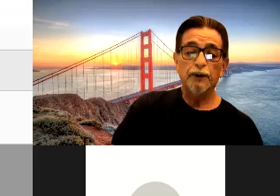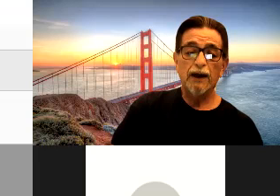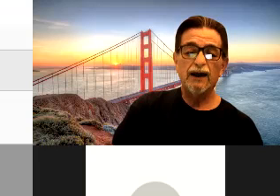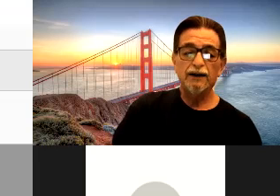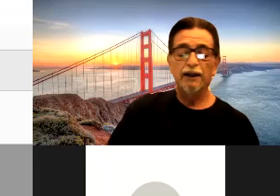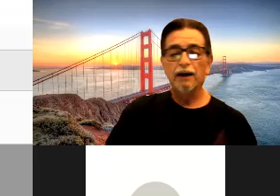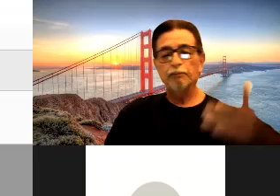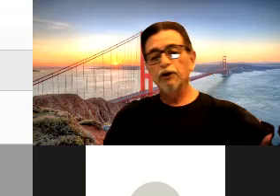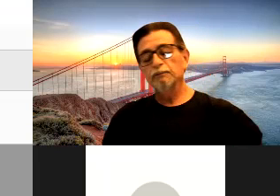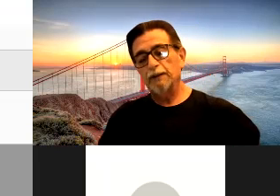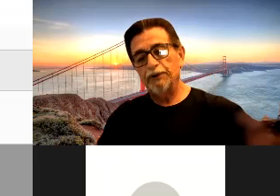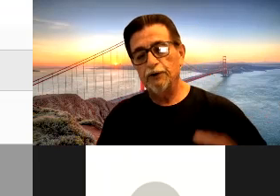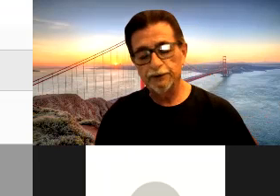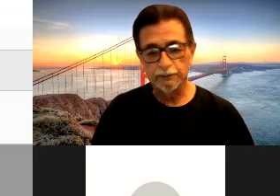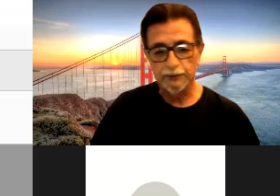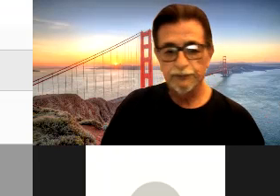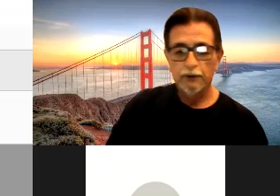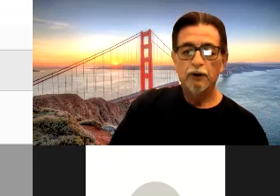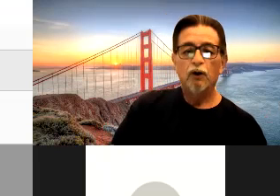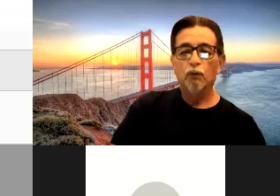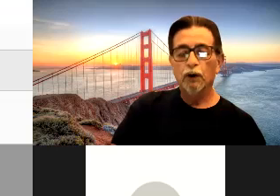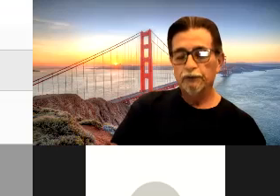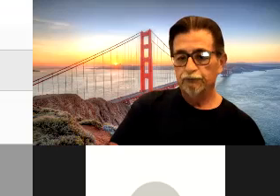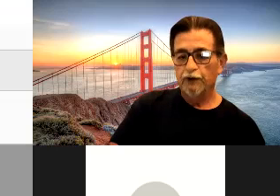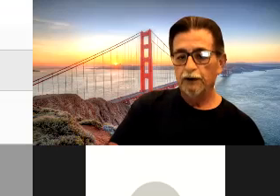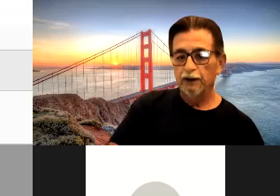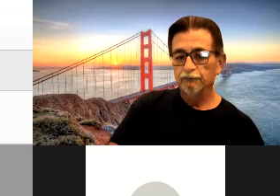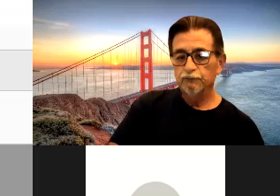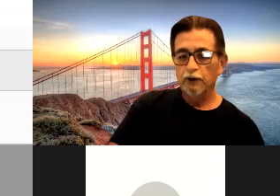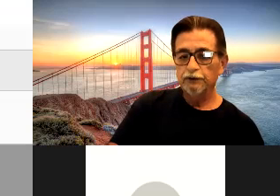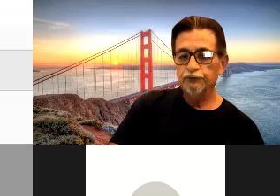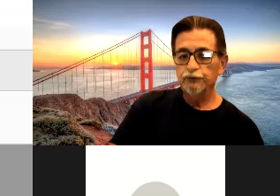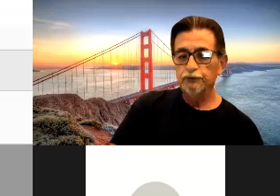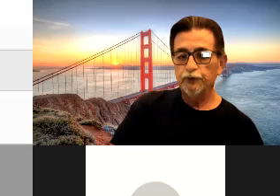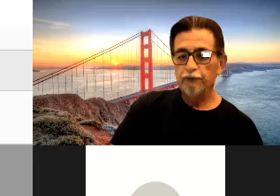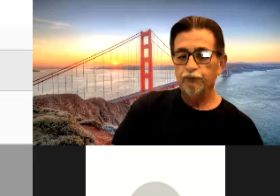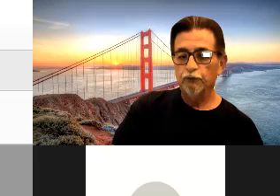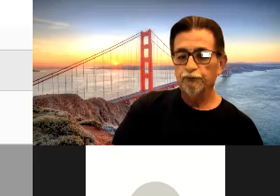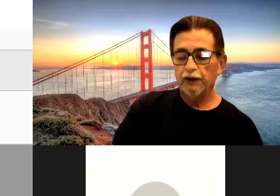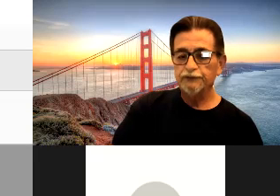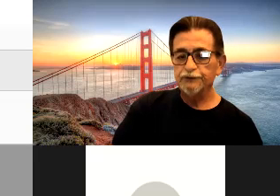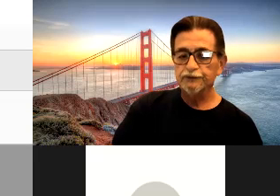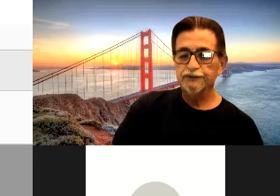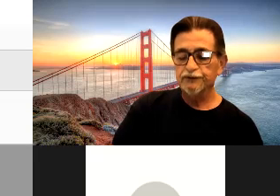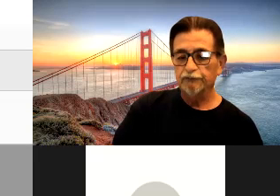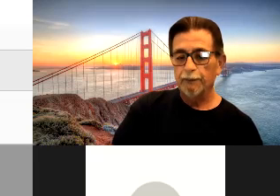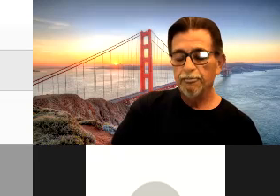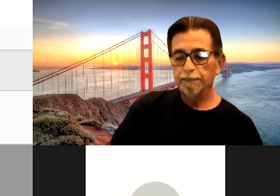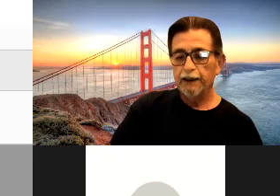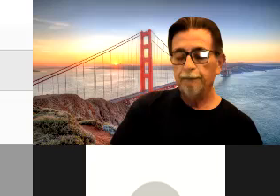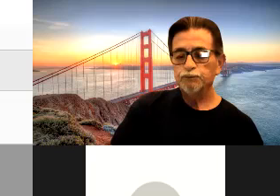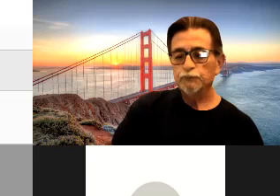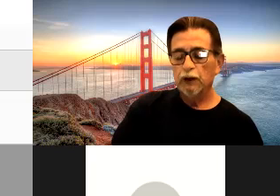So I rewrite it and I put in my period numbers. 1 on the far left. 1, 2, 3, 4, 5, 6,